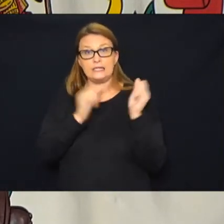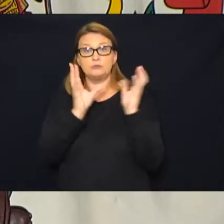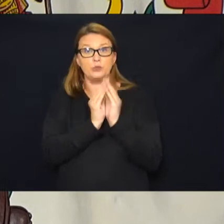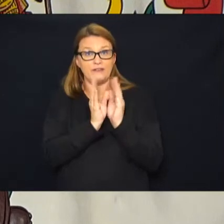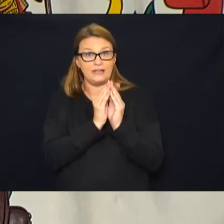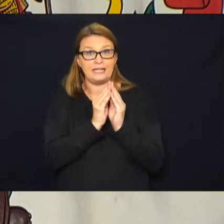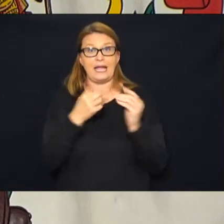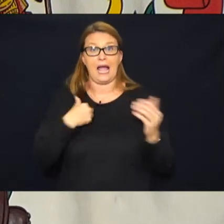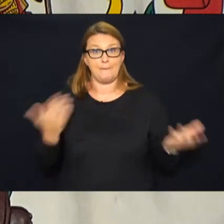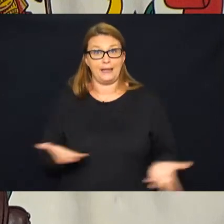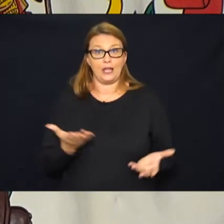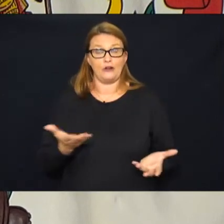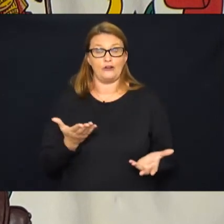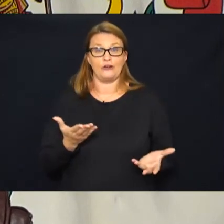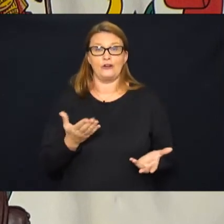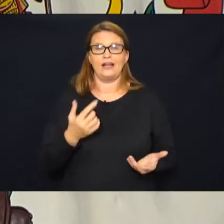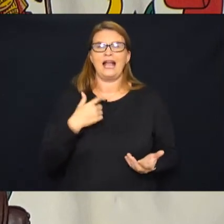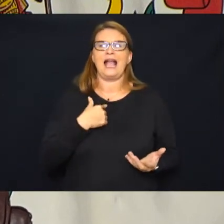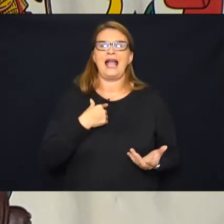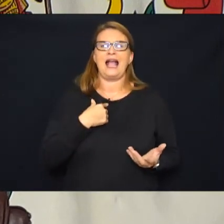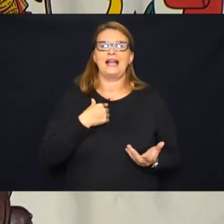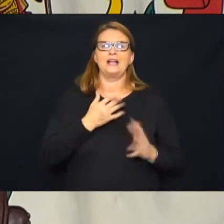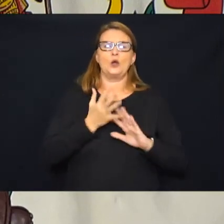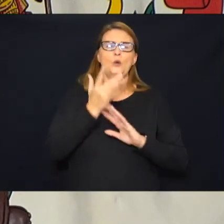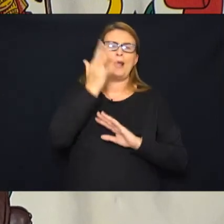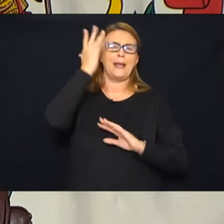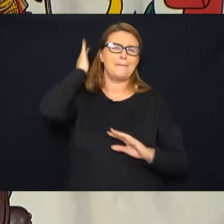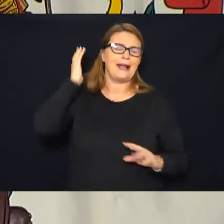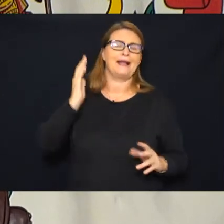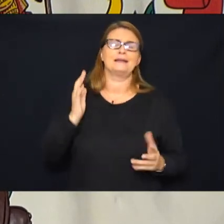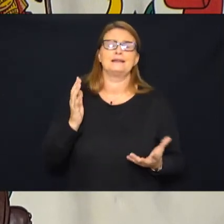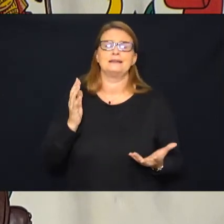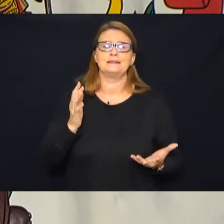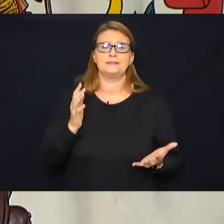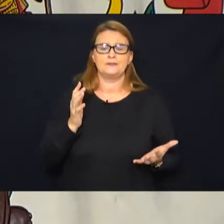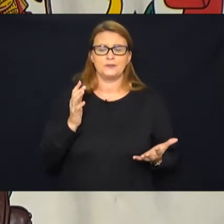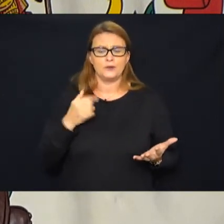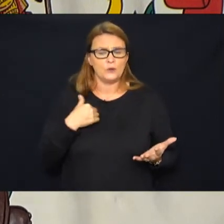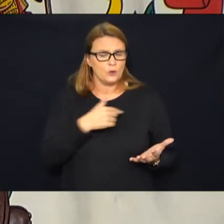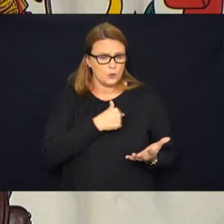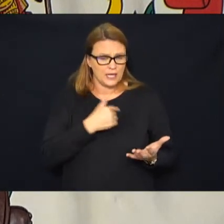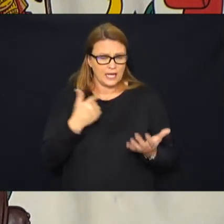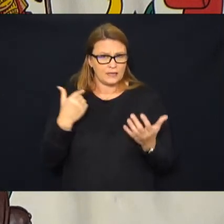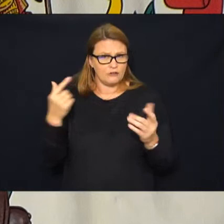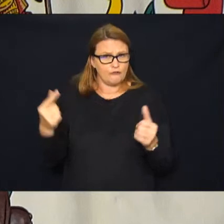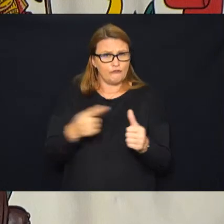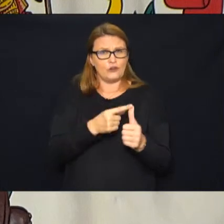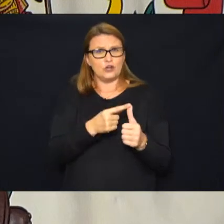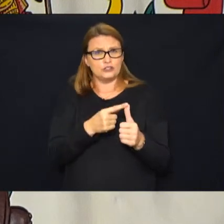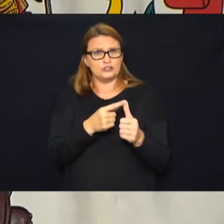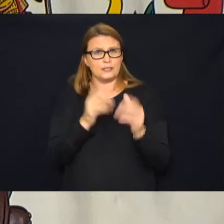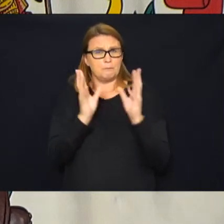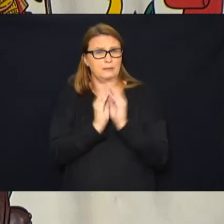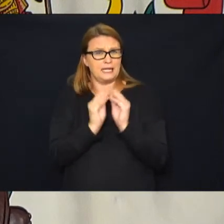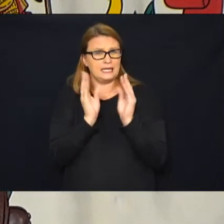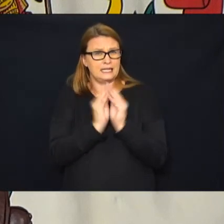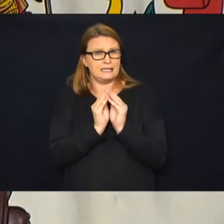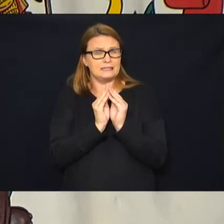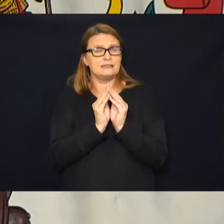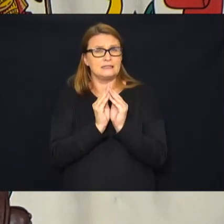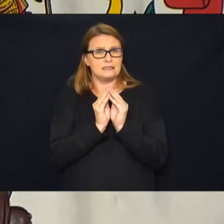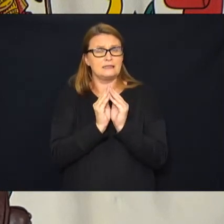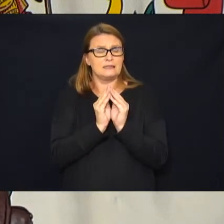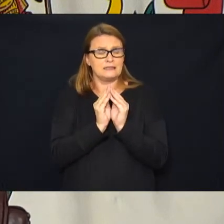And, Aaron, I go way, way back. Now think about this. When we had our very first